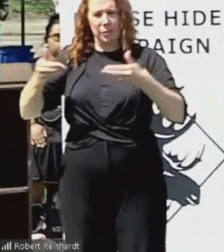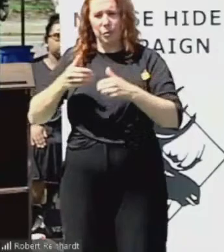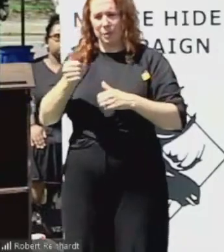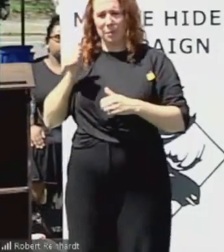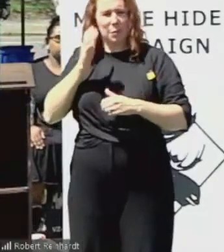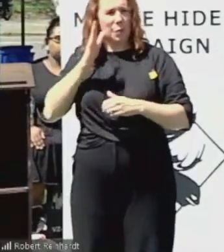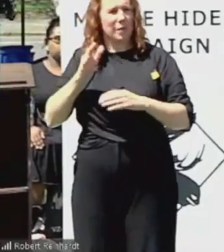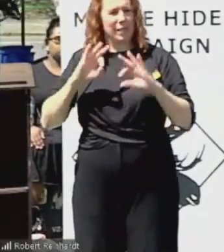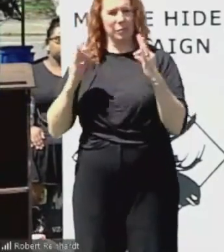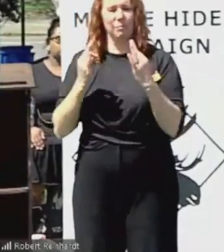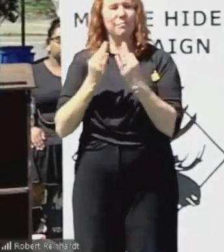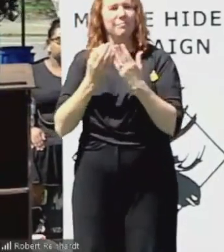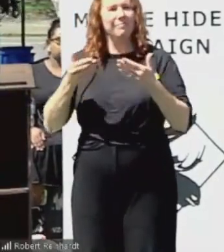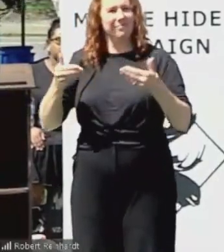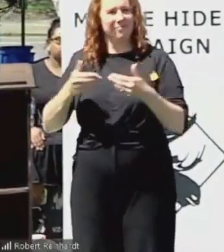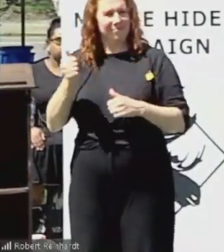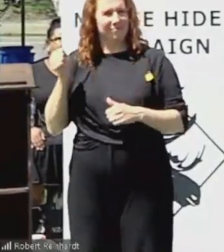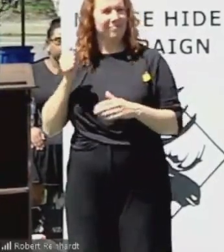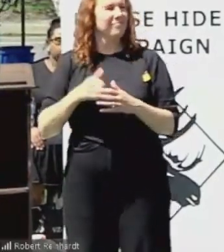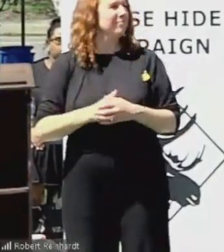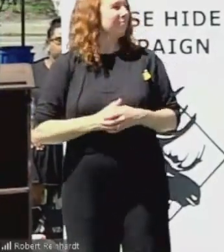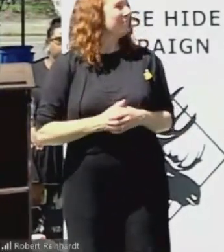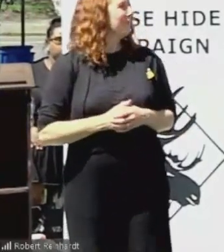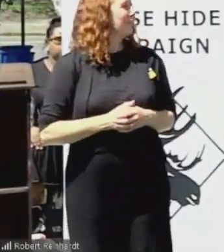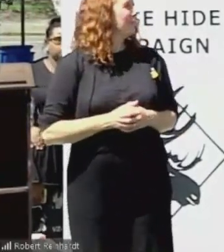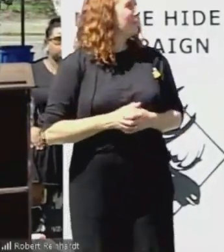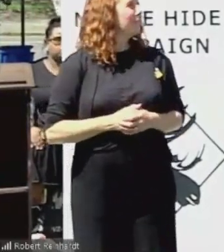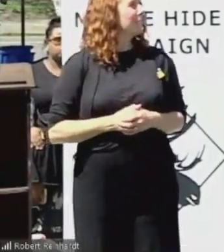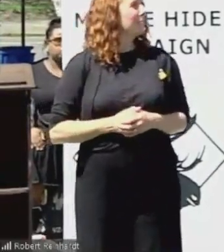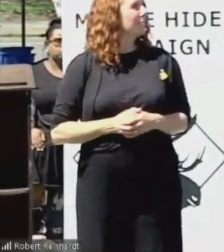themselves and their family members that they represent.